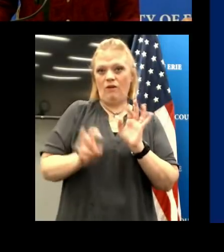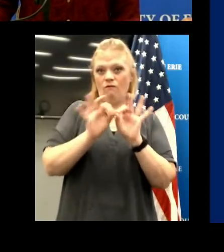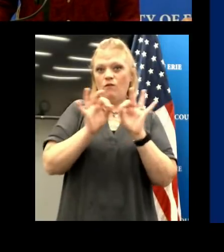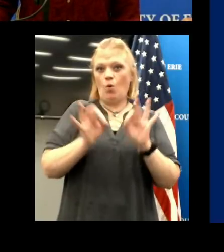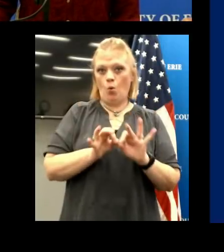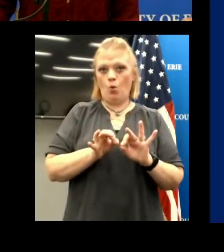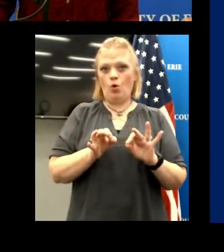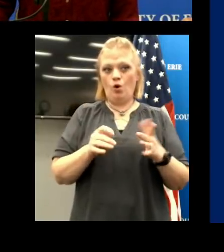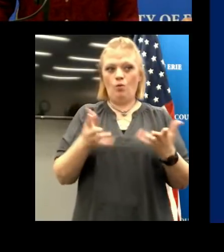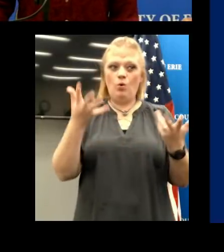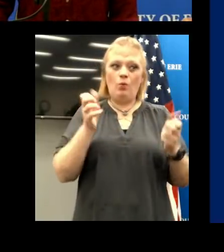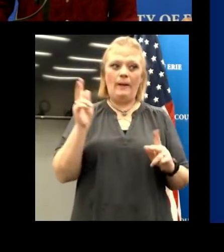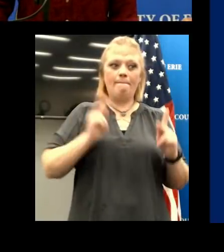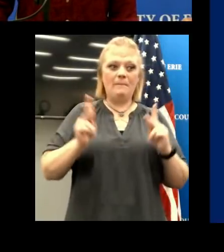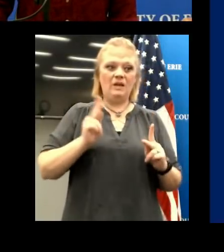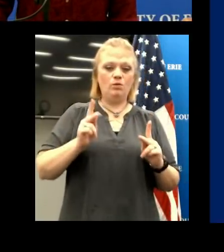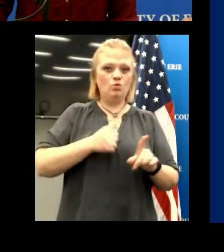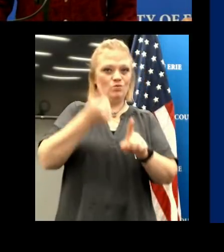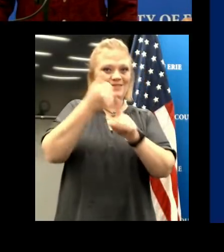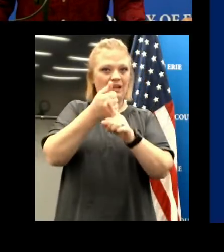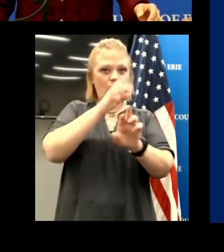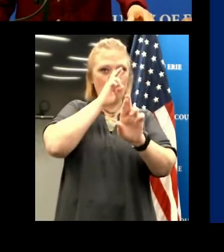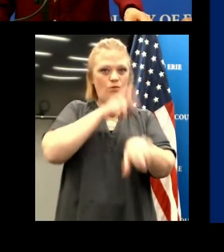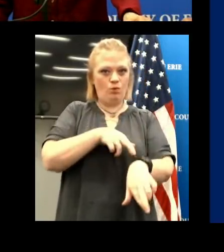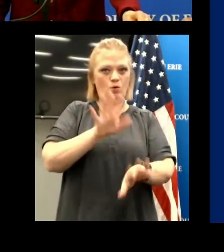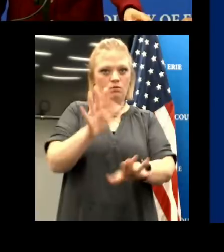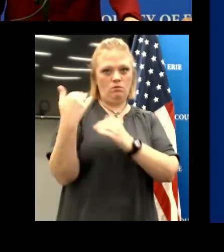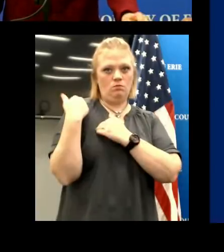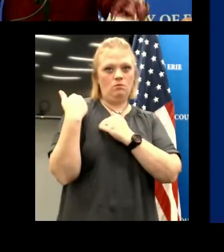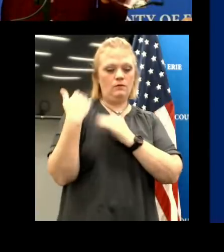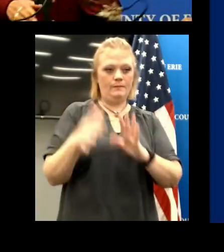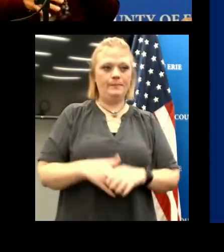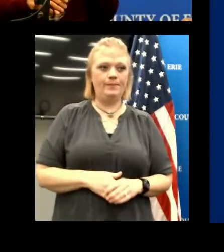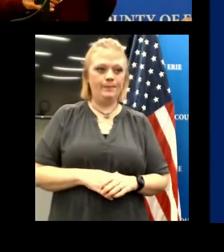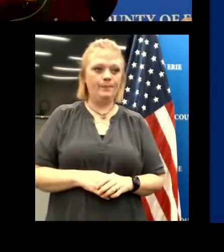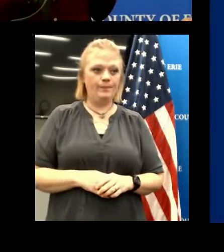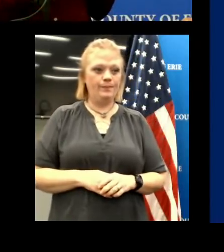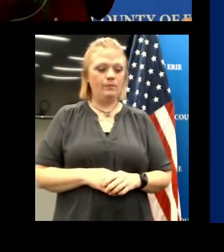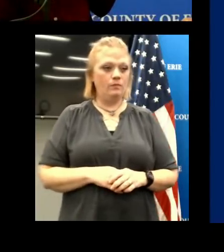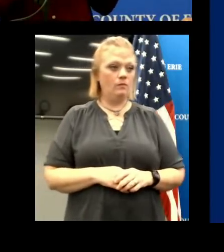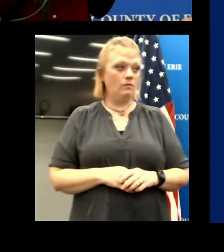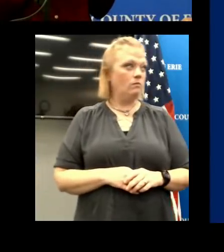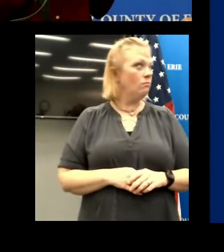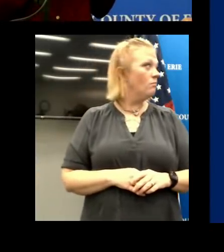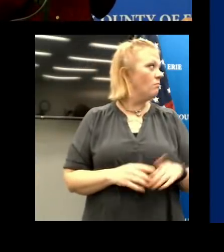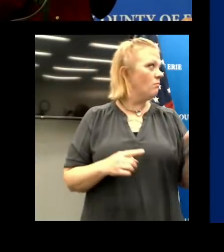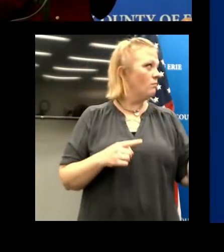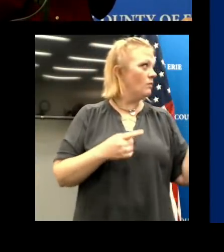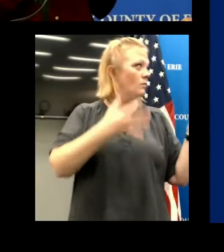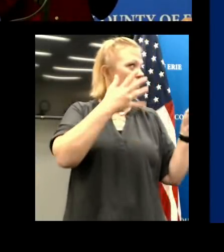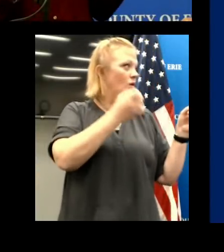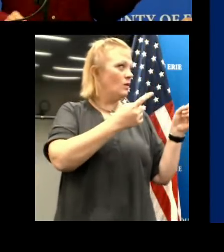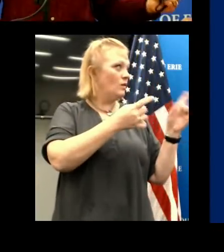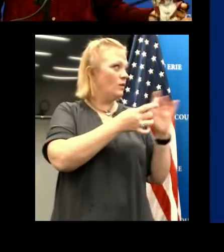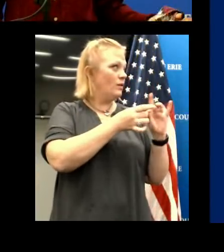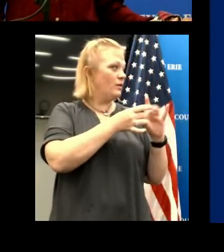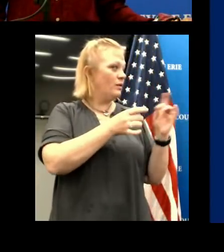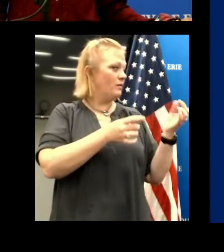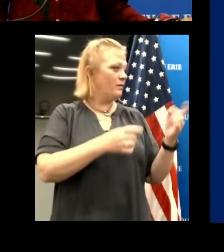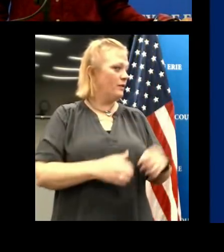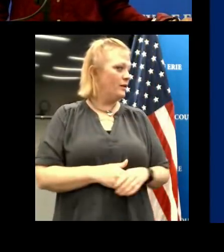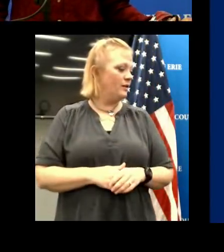like people to self-report about their travel. And did you want to say something? Okay.